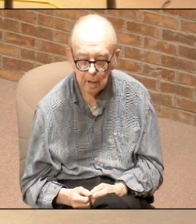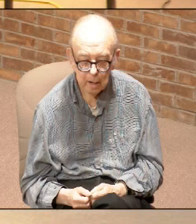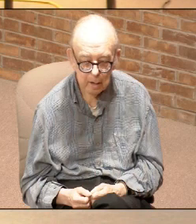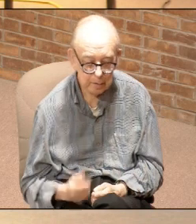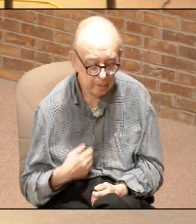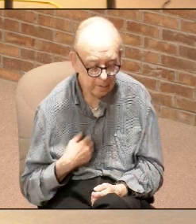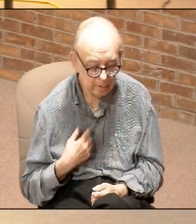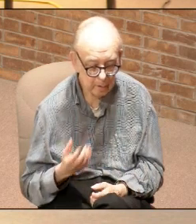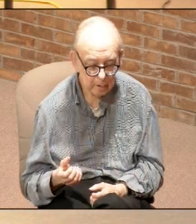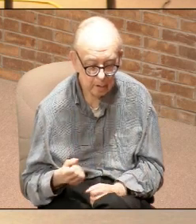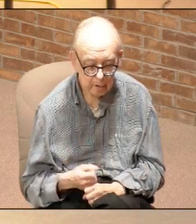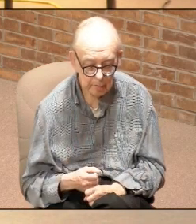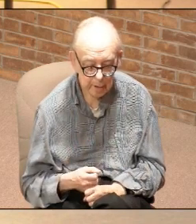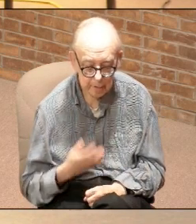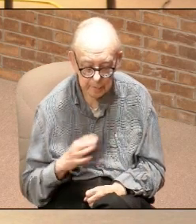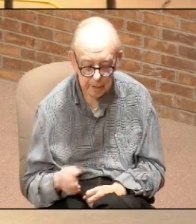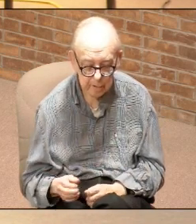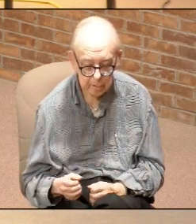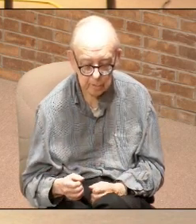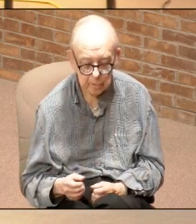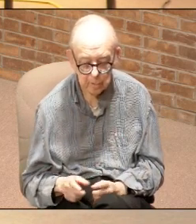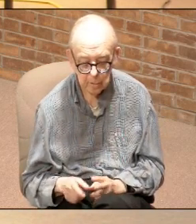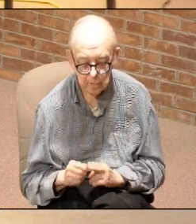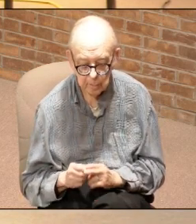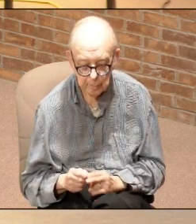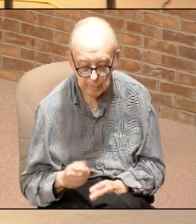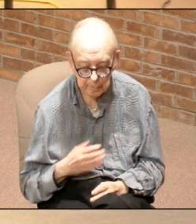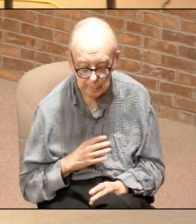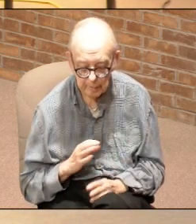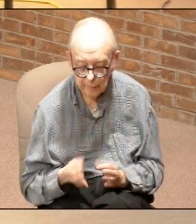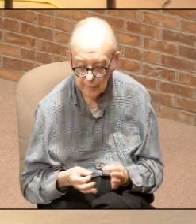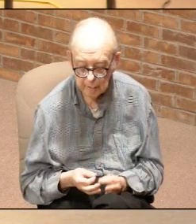well i've made bad choices and that my family has disowned me